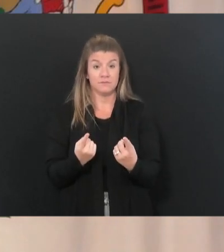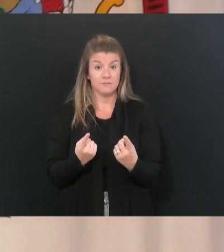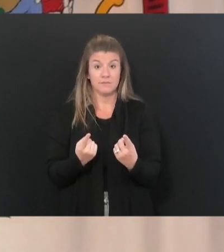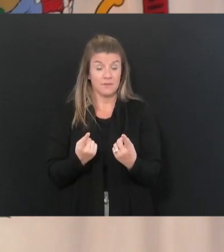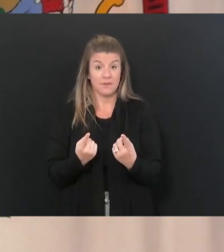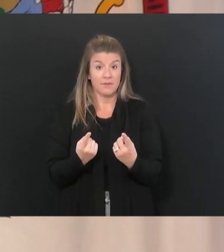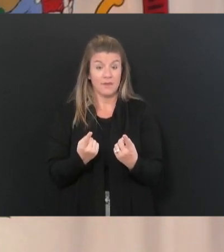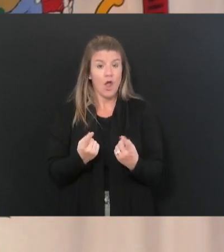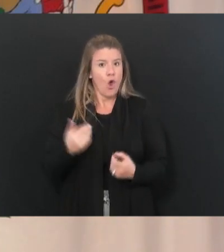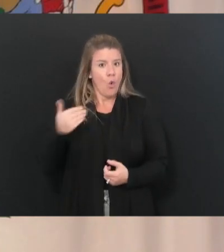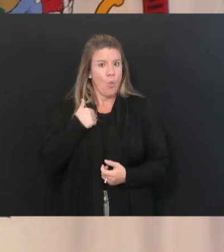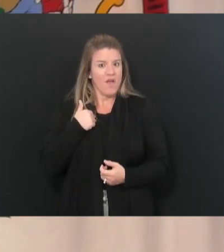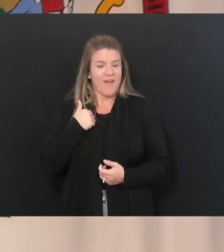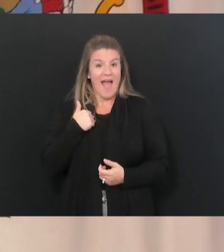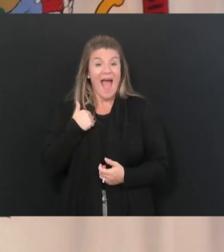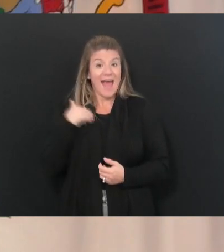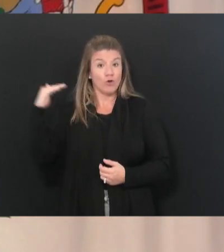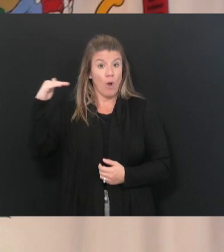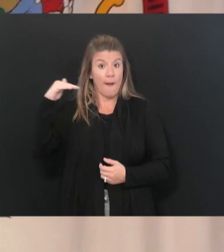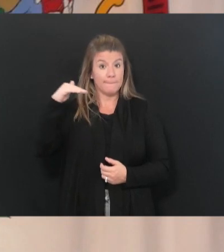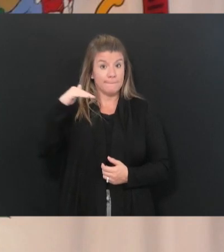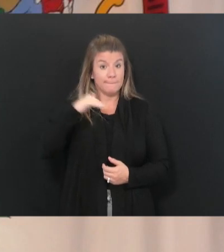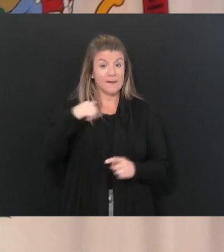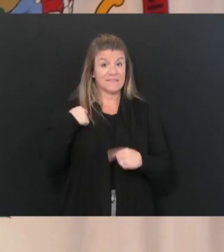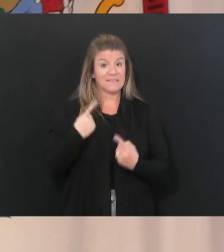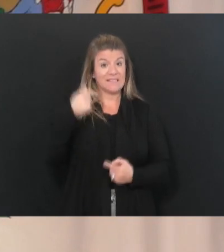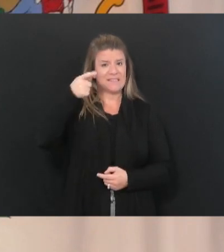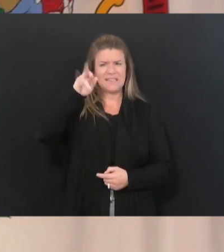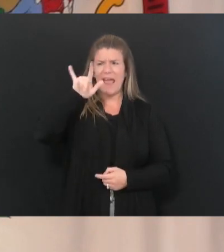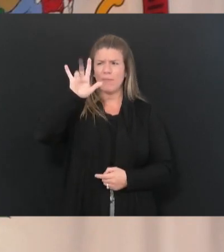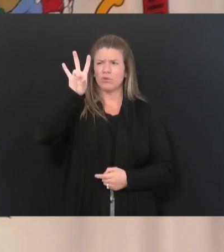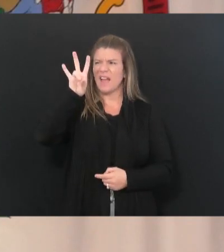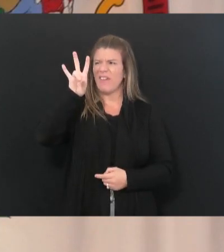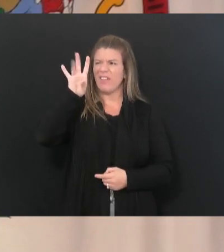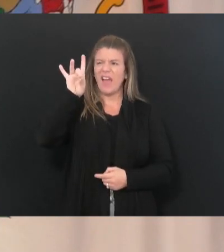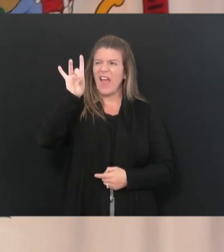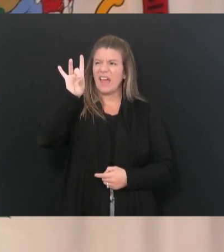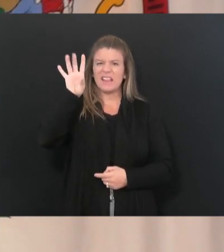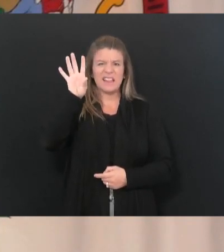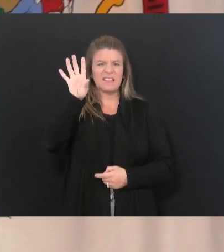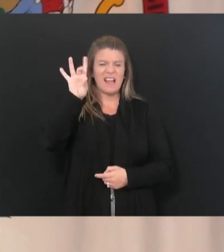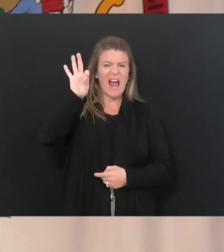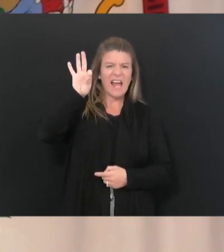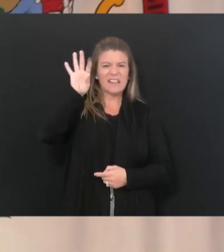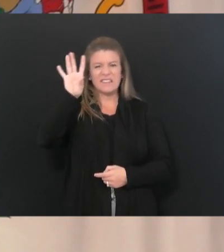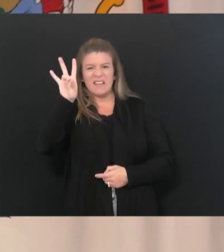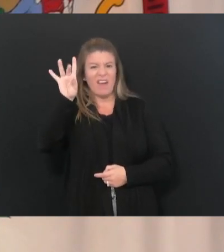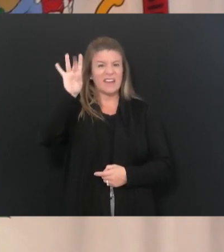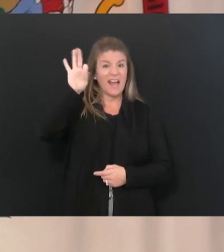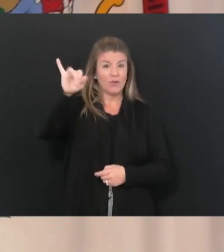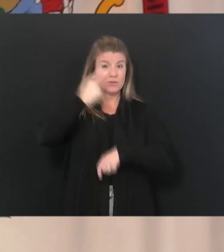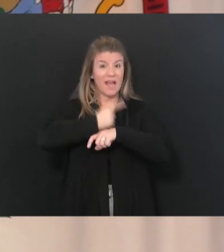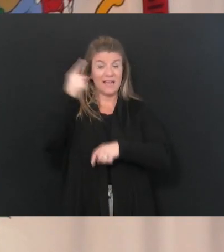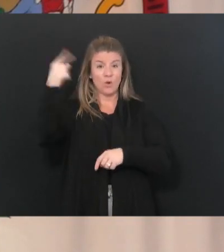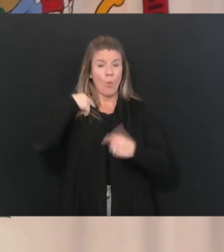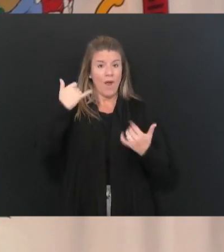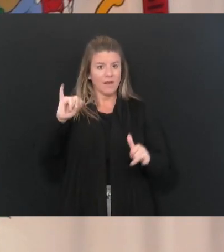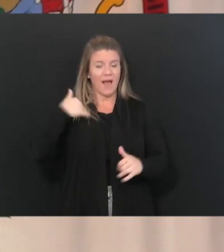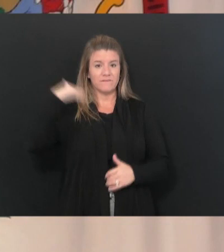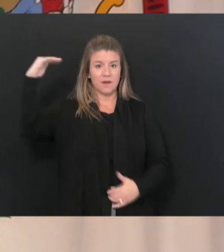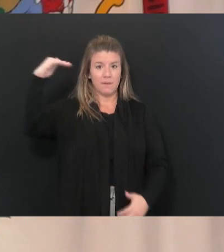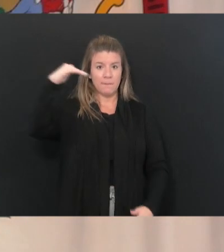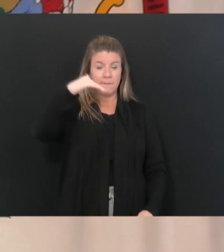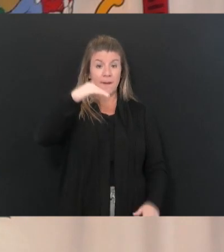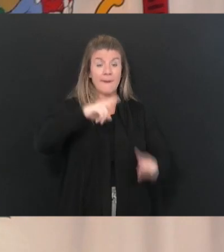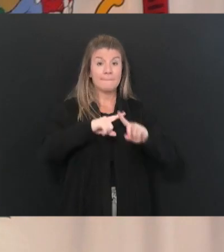and we've had a significant drop since that April 7th or whatever, 8th and 9th dates. But they have